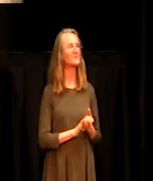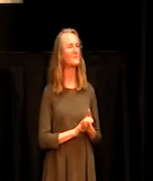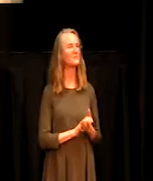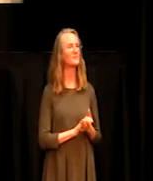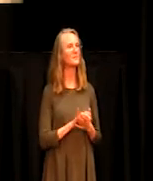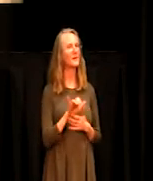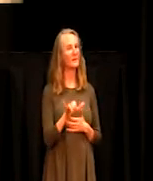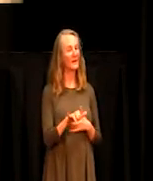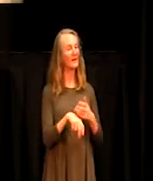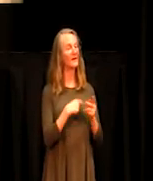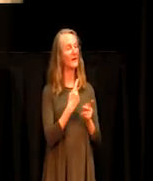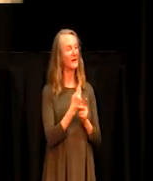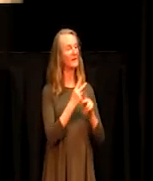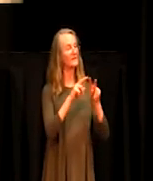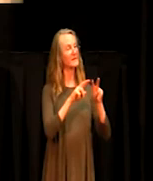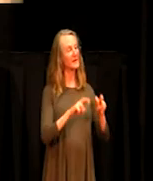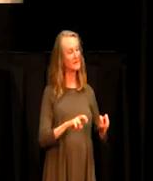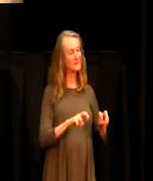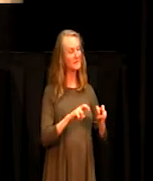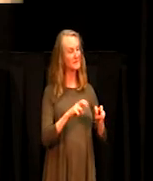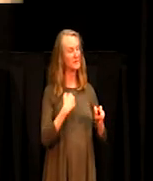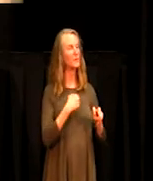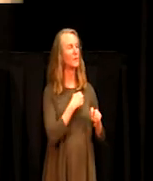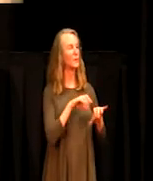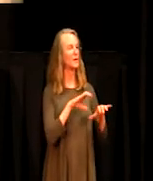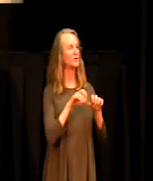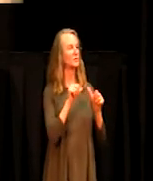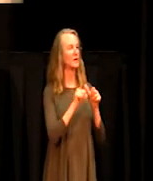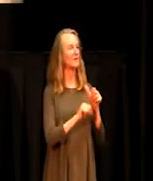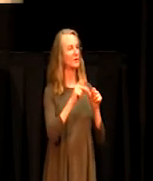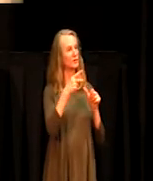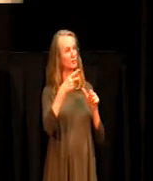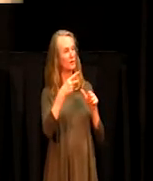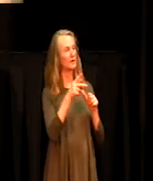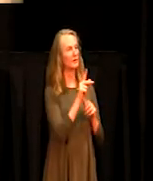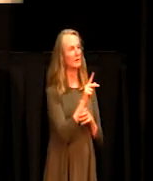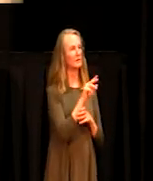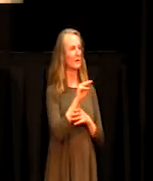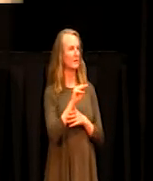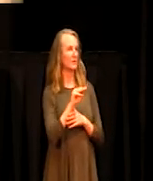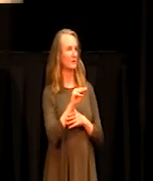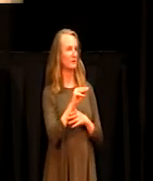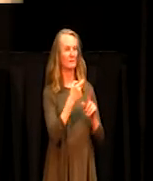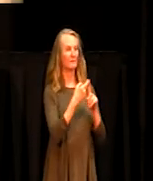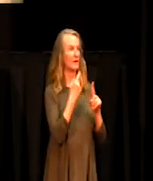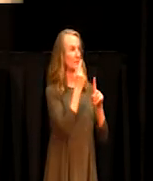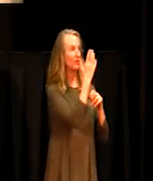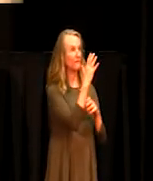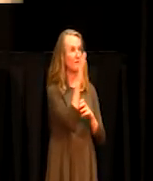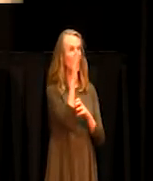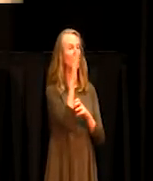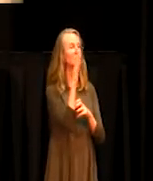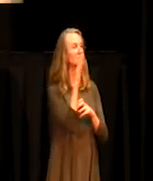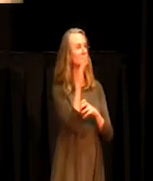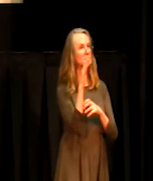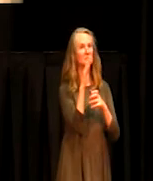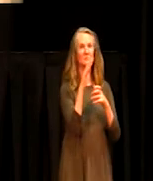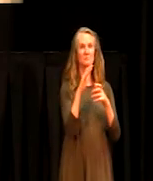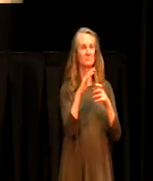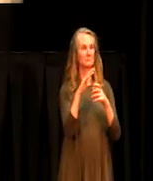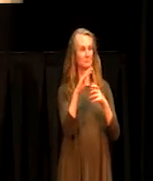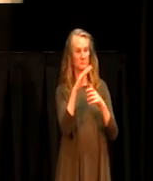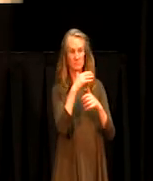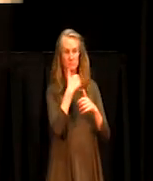of analysis we do on every square kilometer. From the boreal forest all the way to India